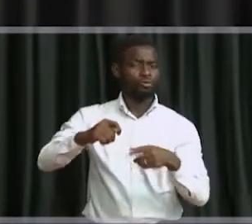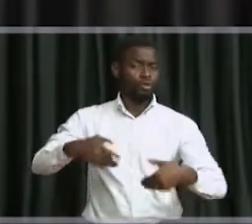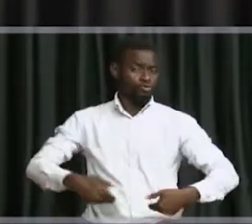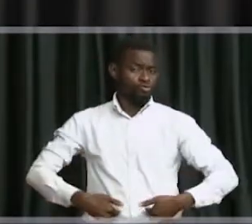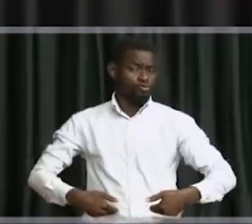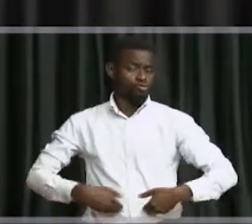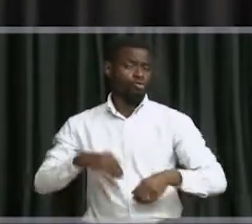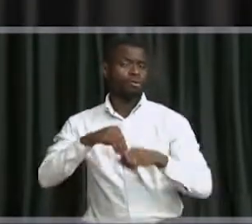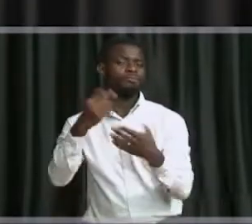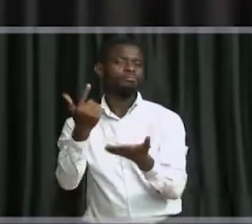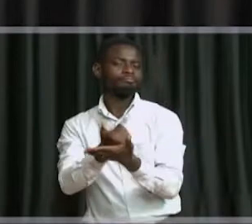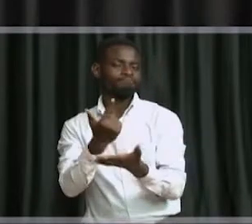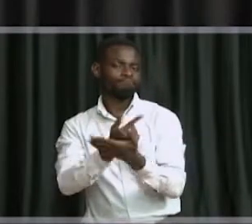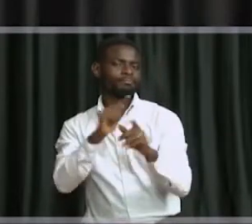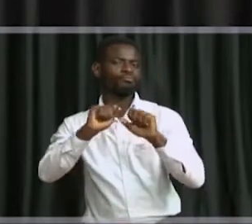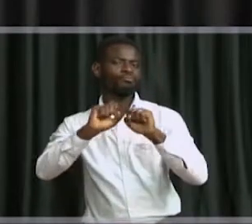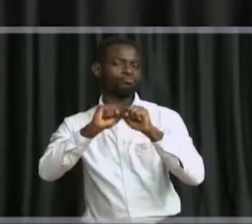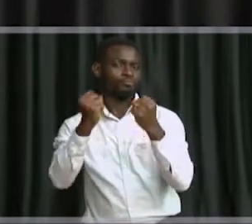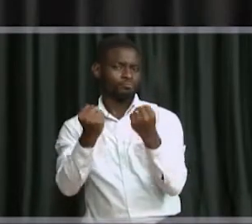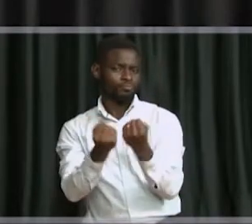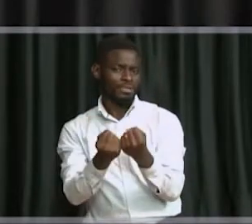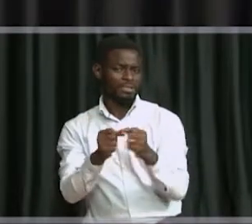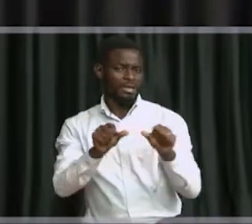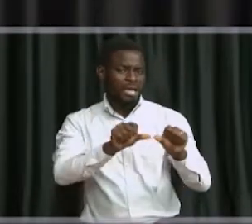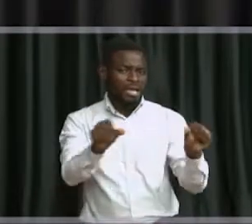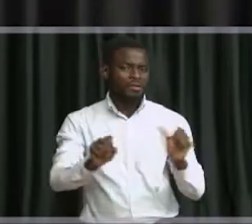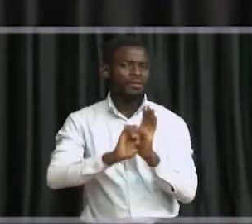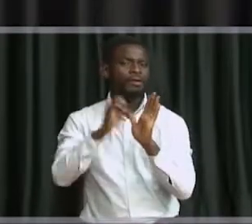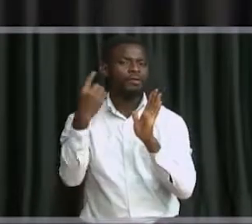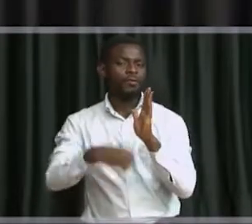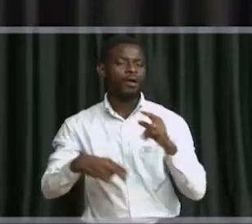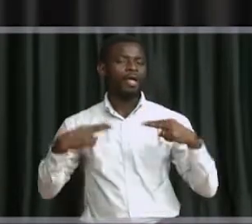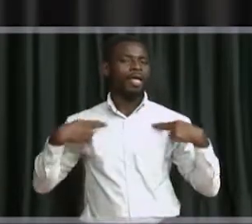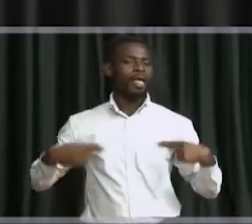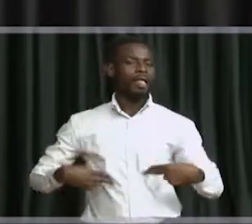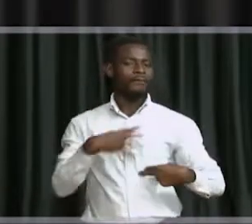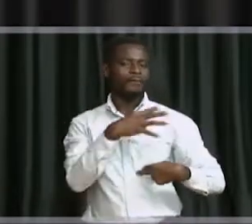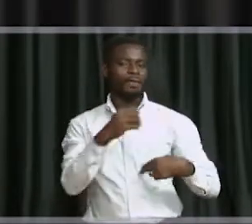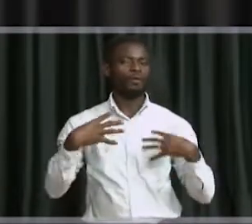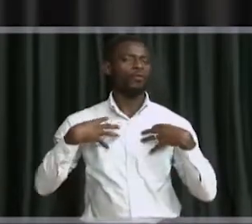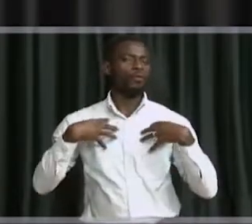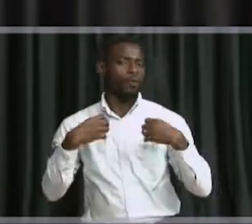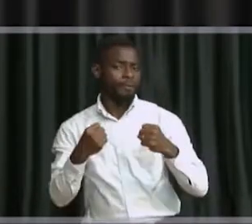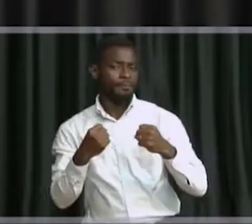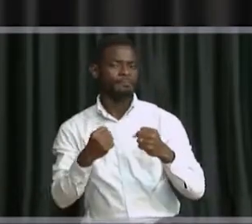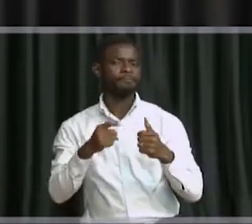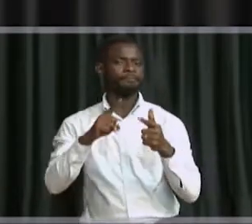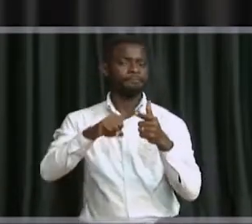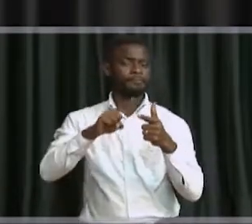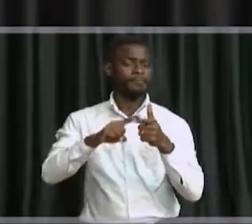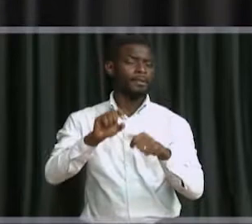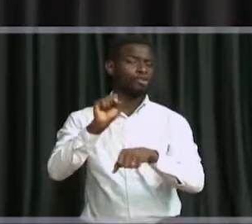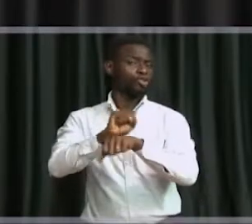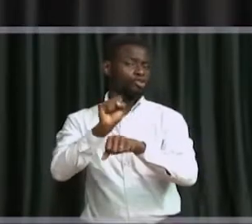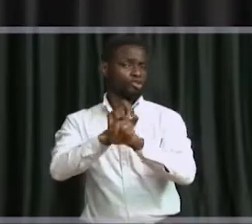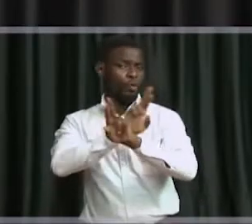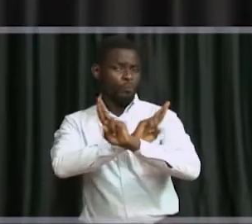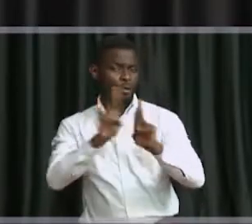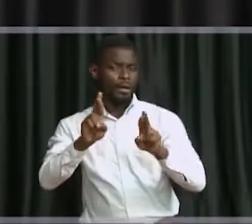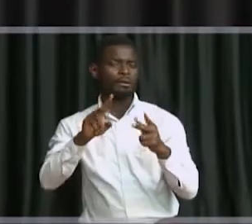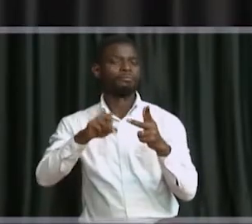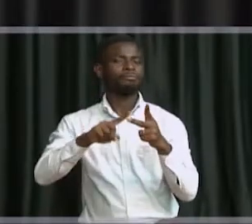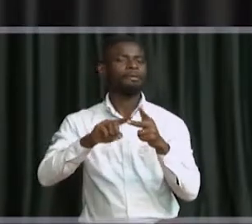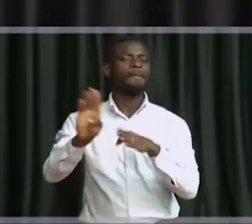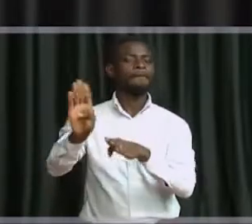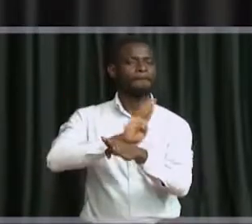waduduwa do sun ewa gana ewa yapu mo din eni ahunwa din femo e juma ye fem eni limdiya ibiti